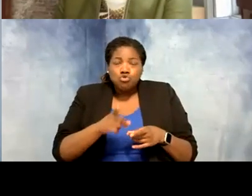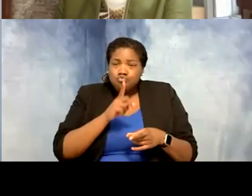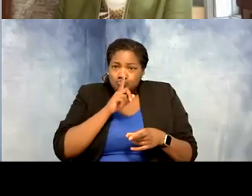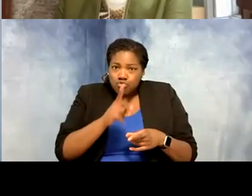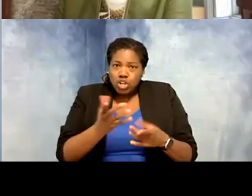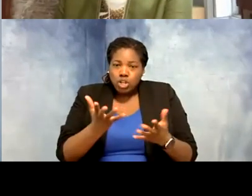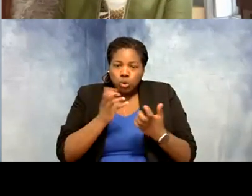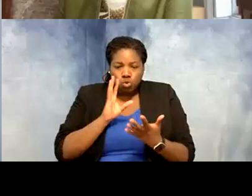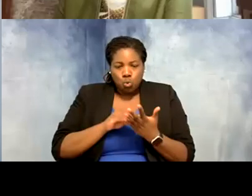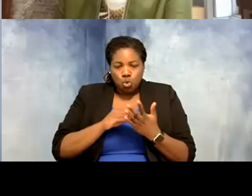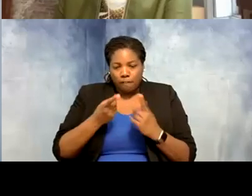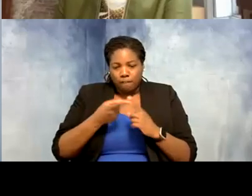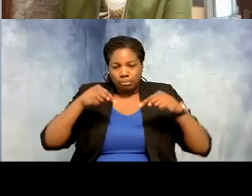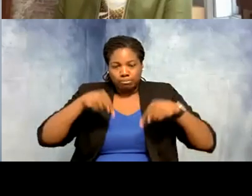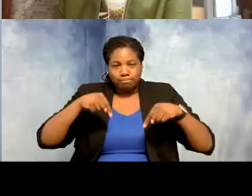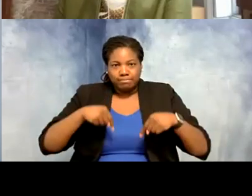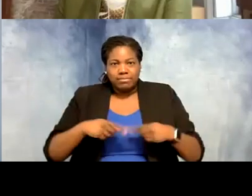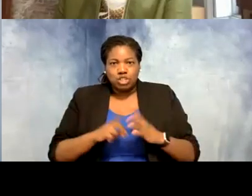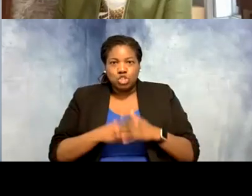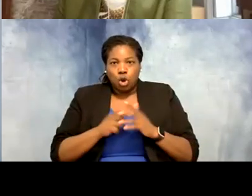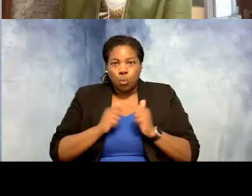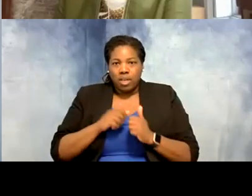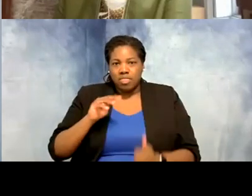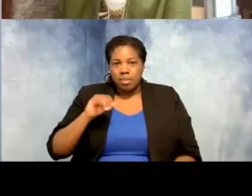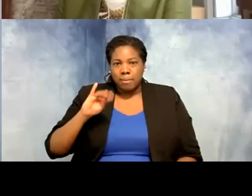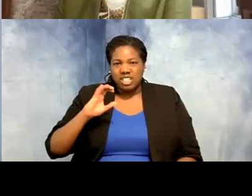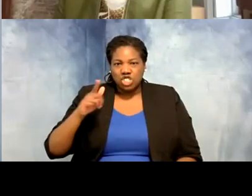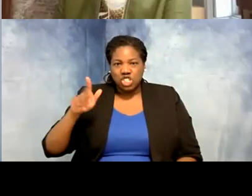us to take away. How about if we start with you, Michele?